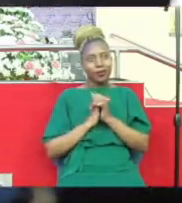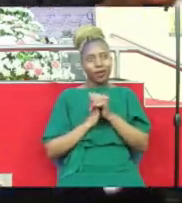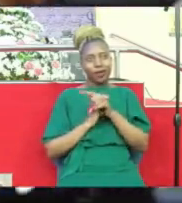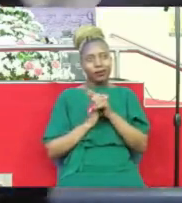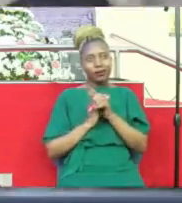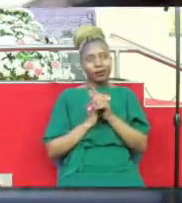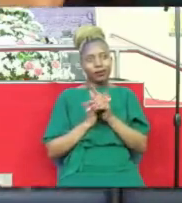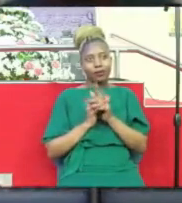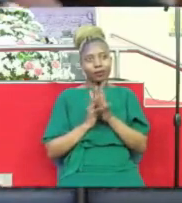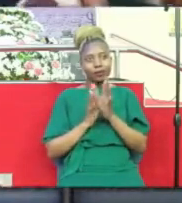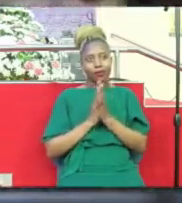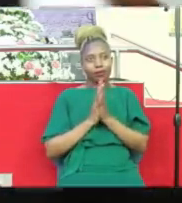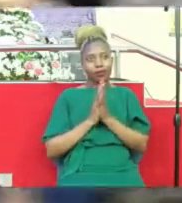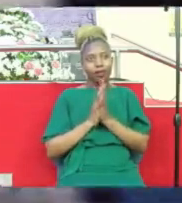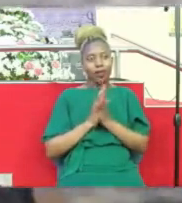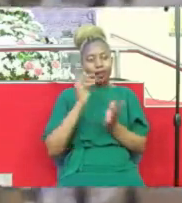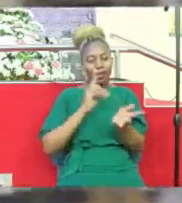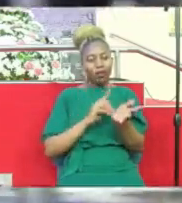not off the way.